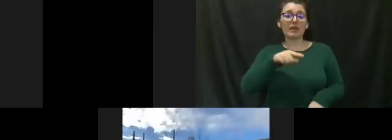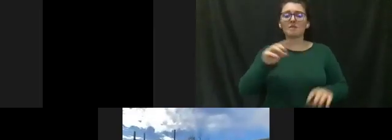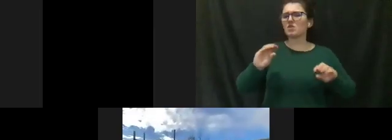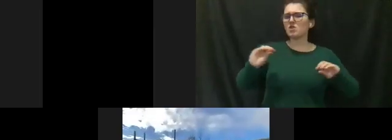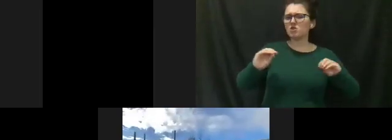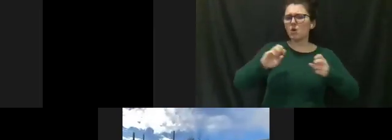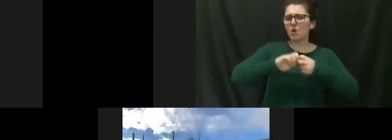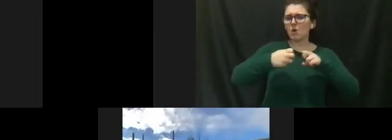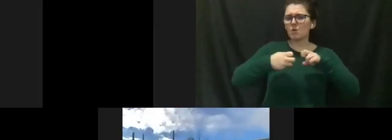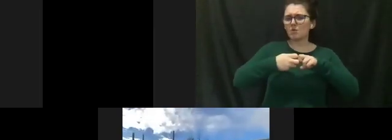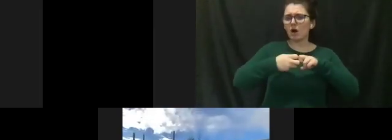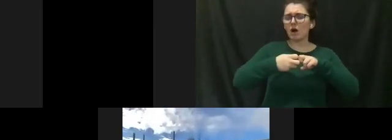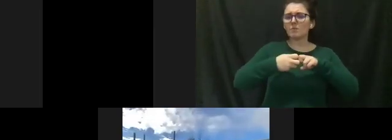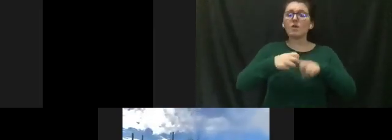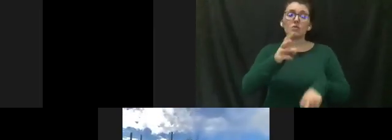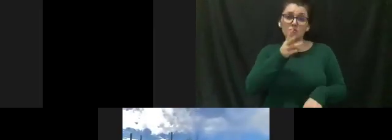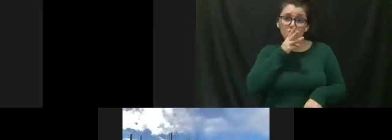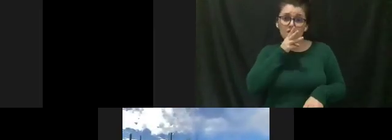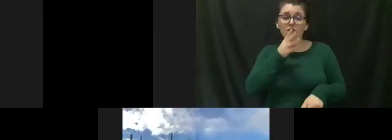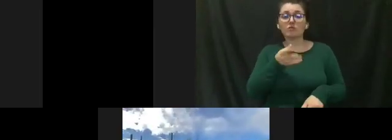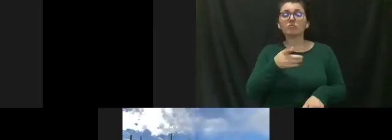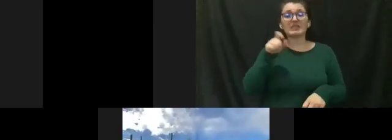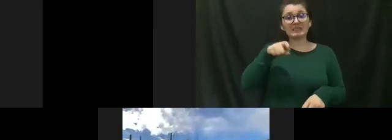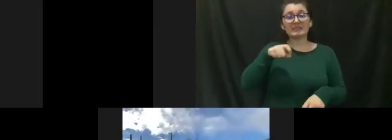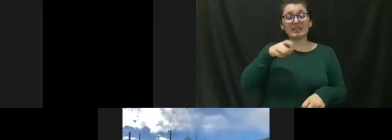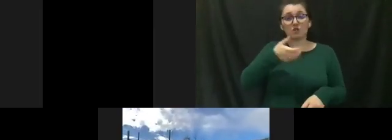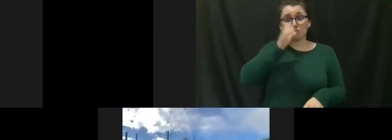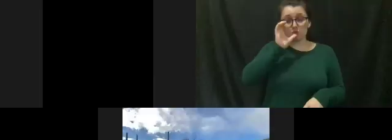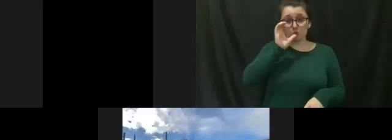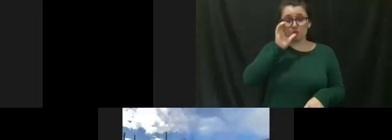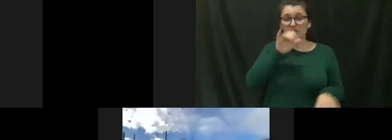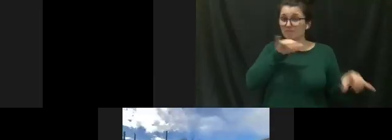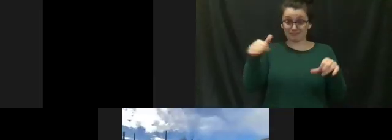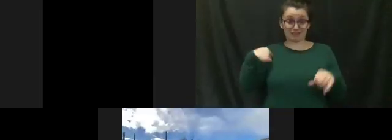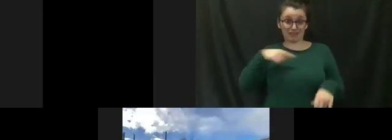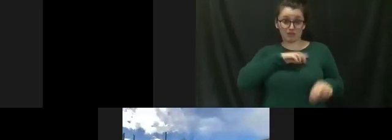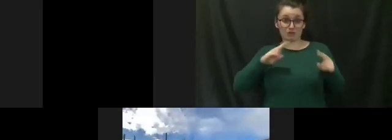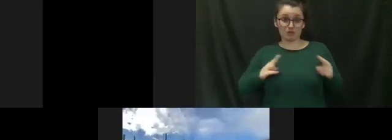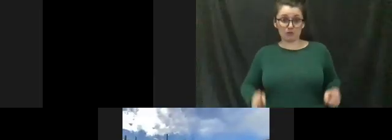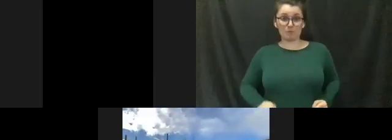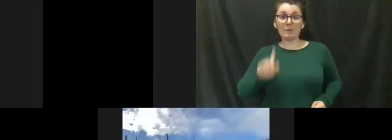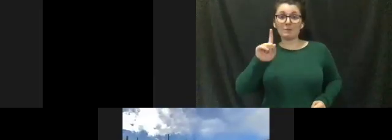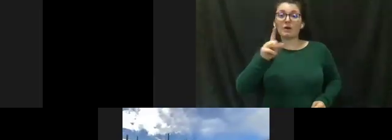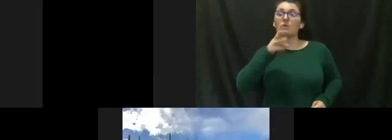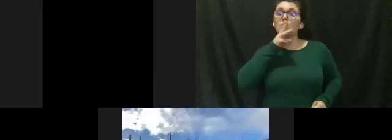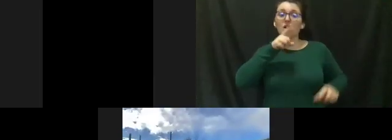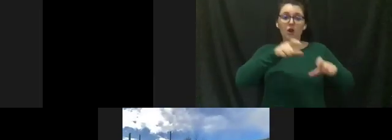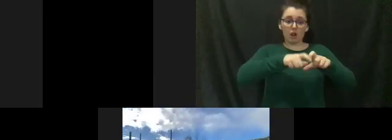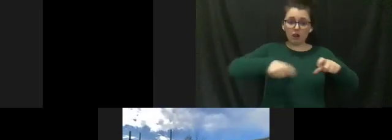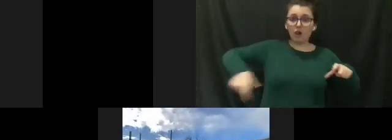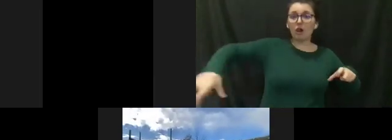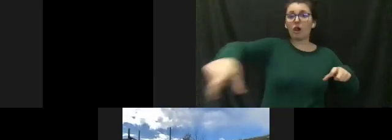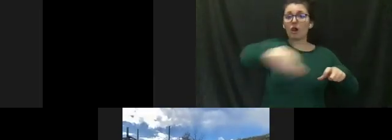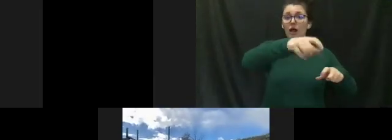in a dish because they drink, of course, just like we do. But the water that goes around the island here, they don't want anything to do